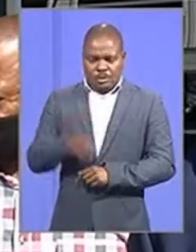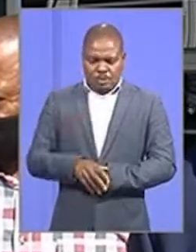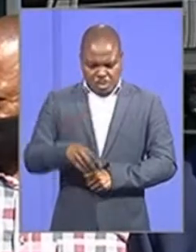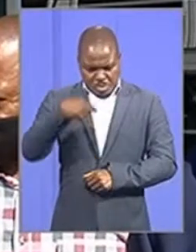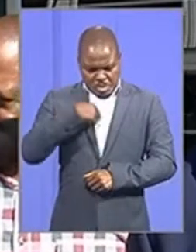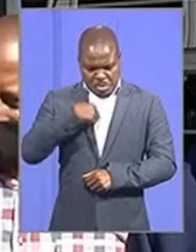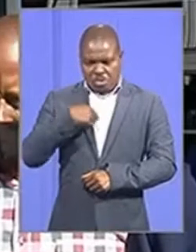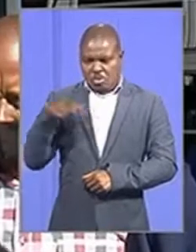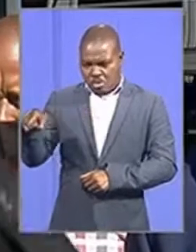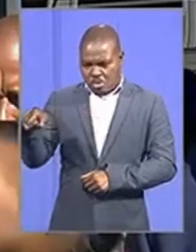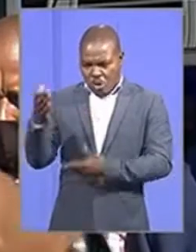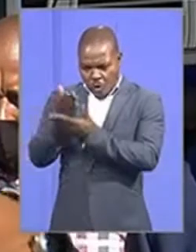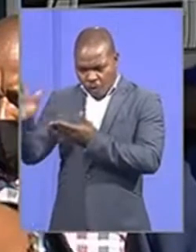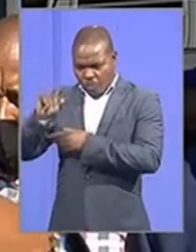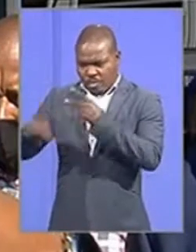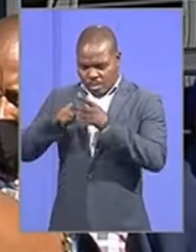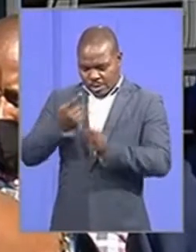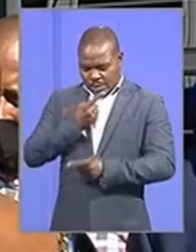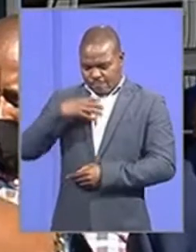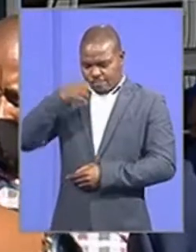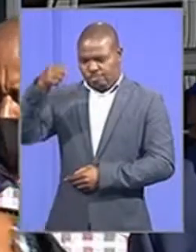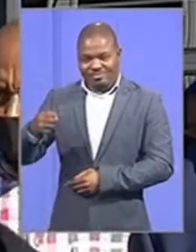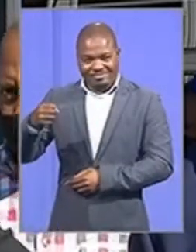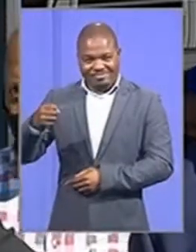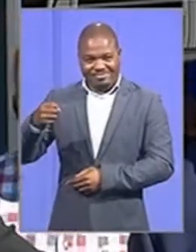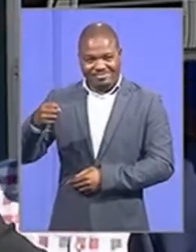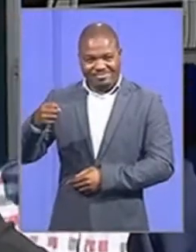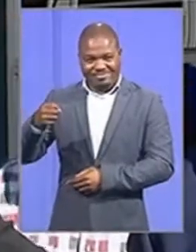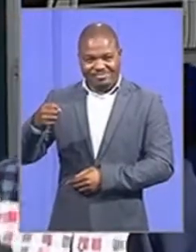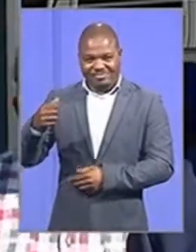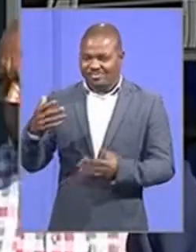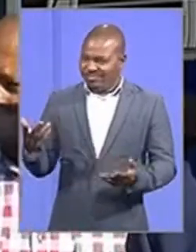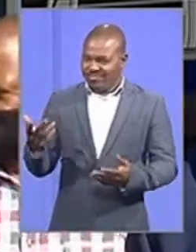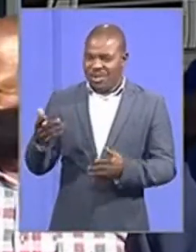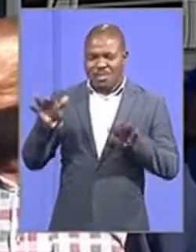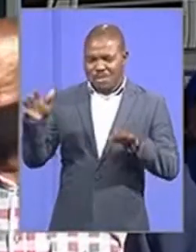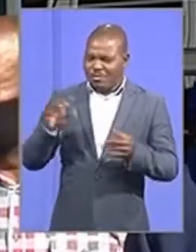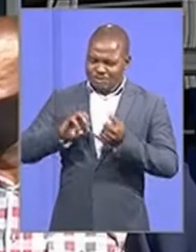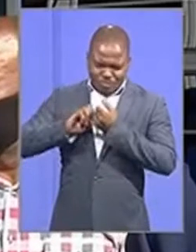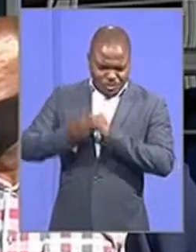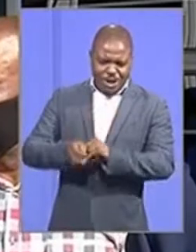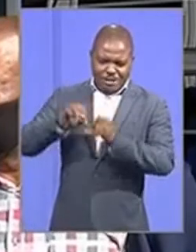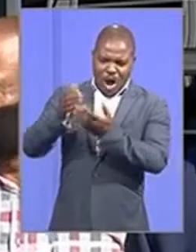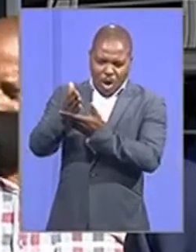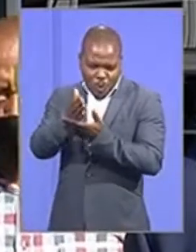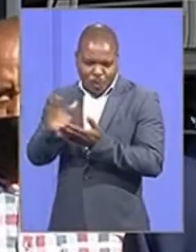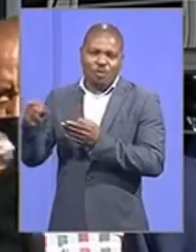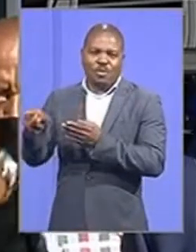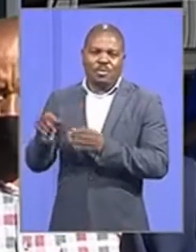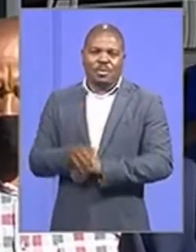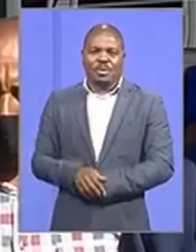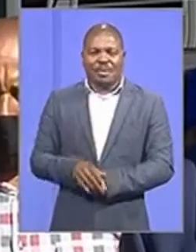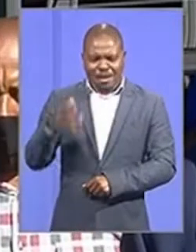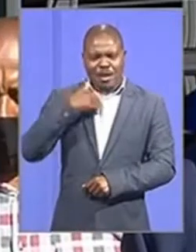can remove you and put themselves there, and they go all out to do whatever that wants to do. I know